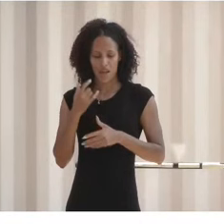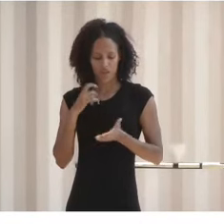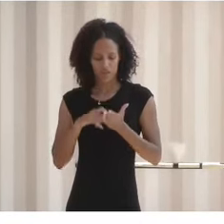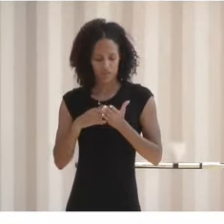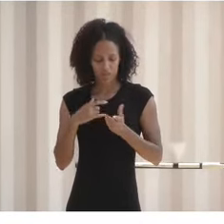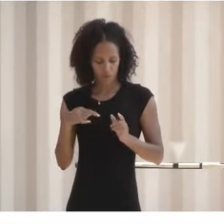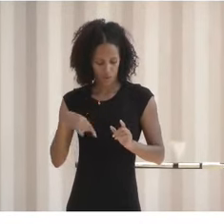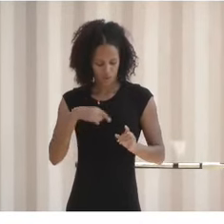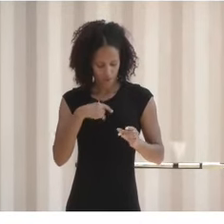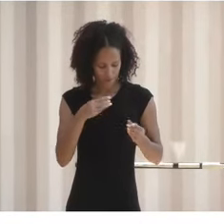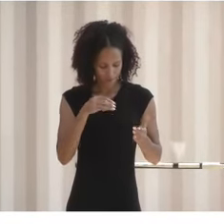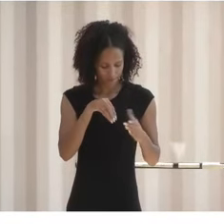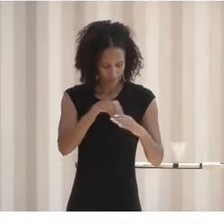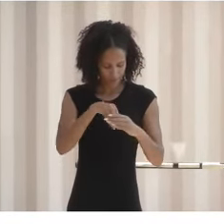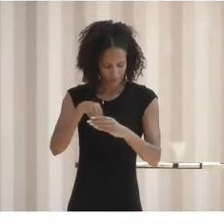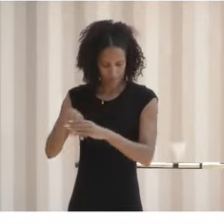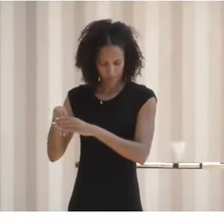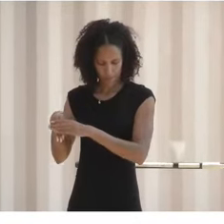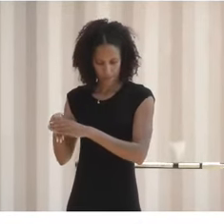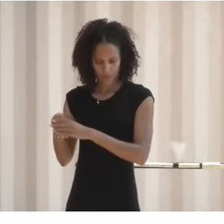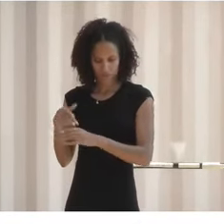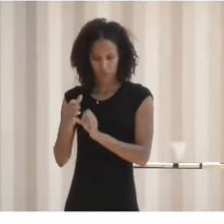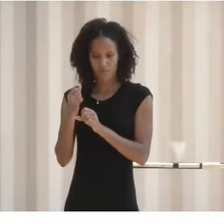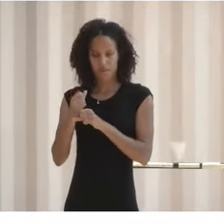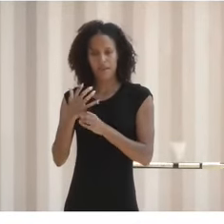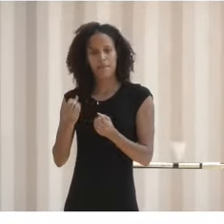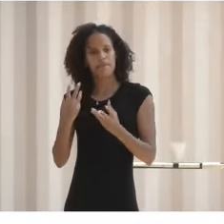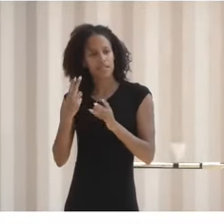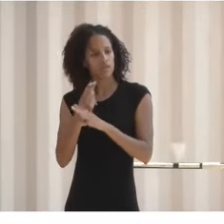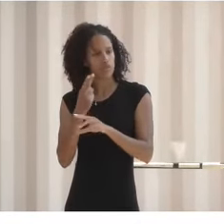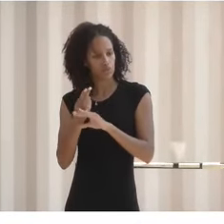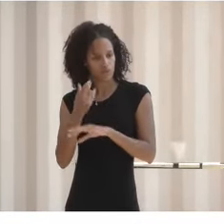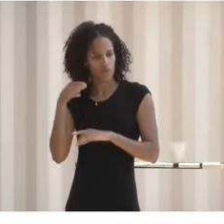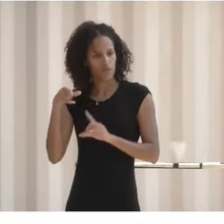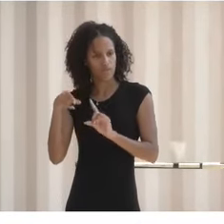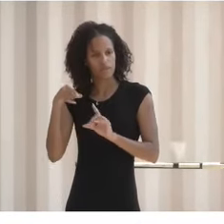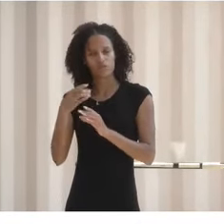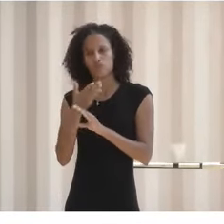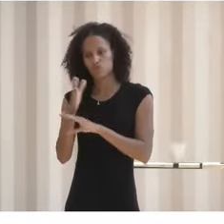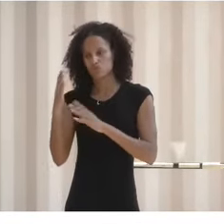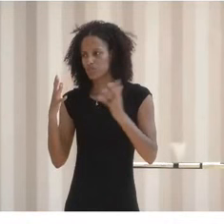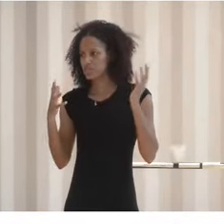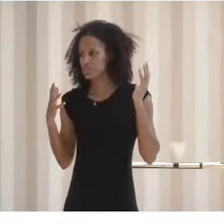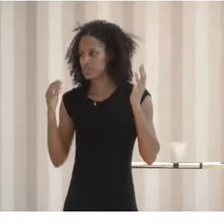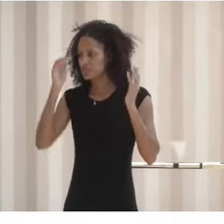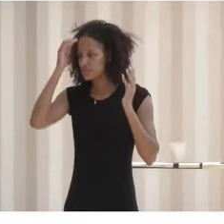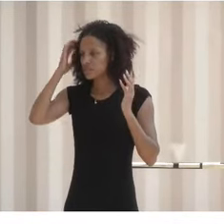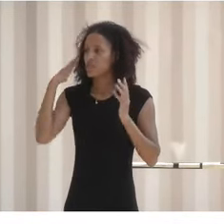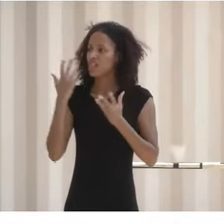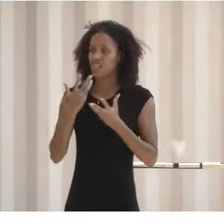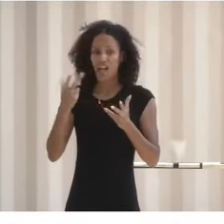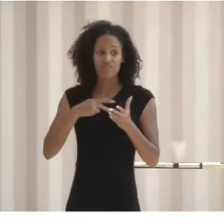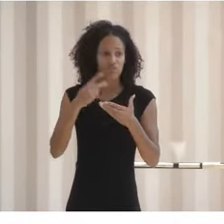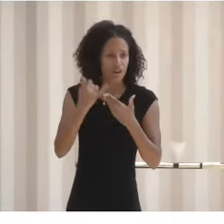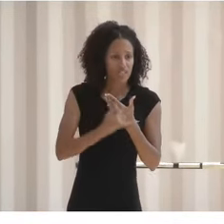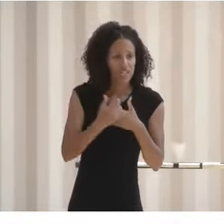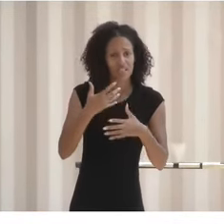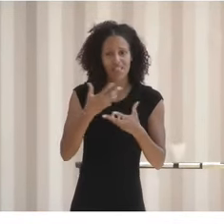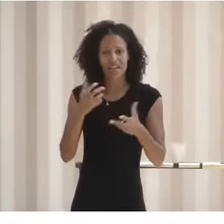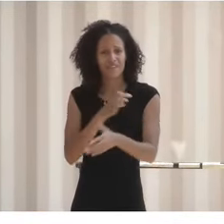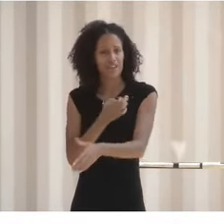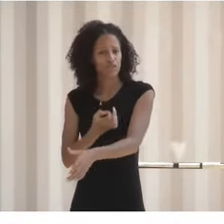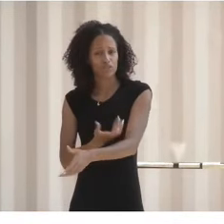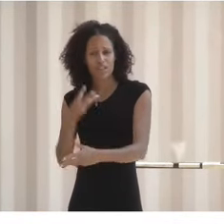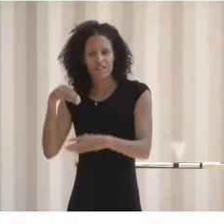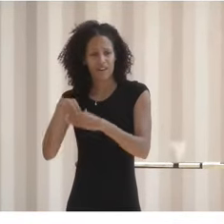to make them multi-purpose. It's a lot of projects, a lot of energy going into planting trees. So what